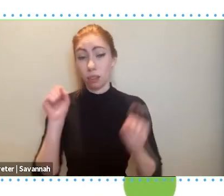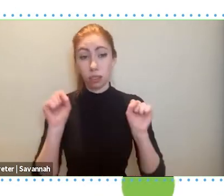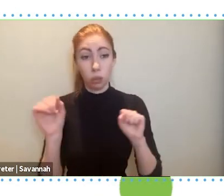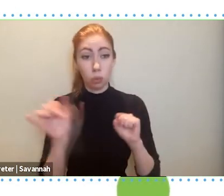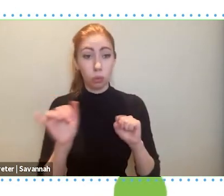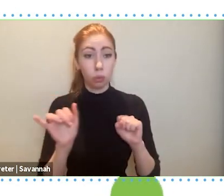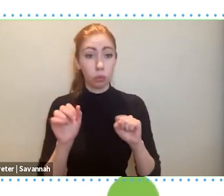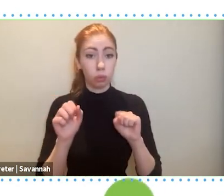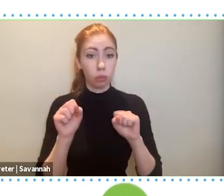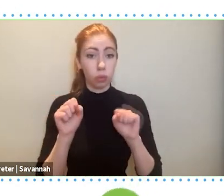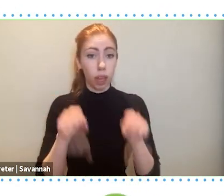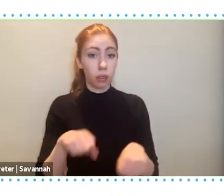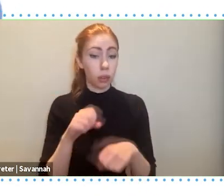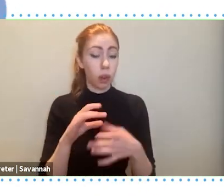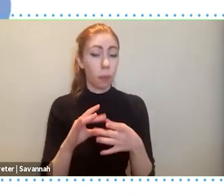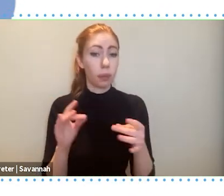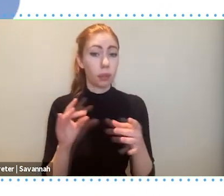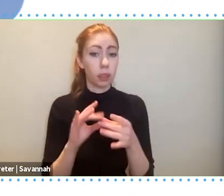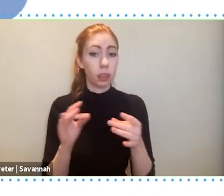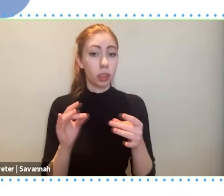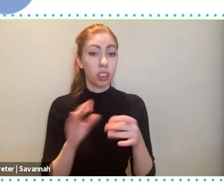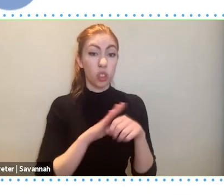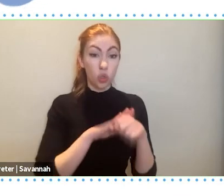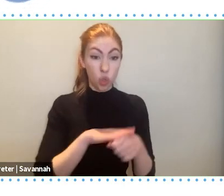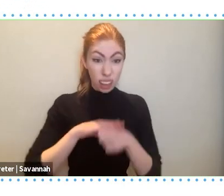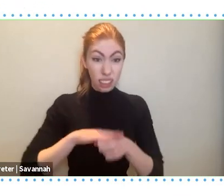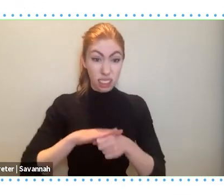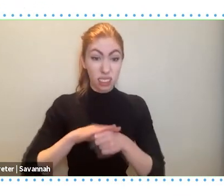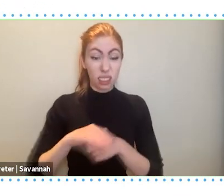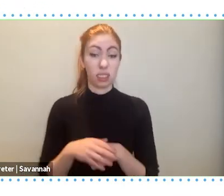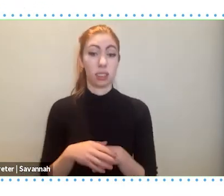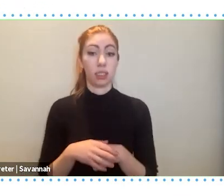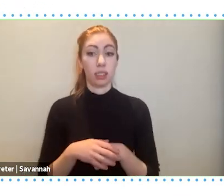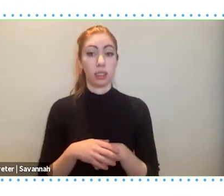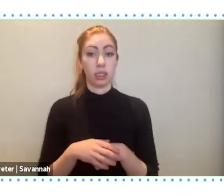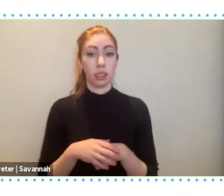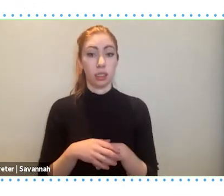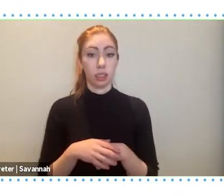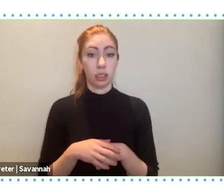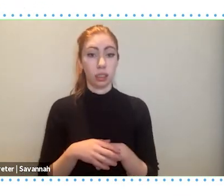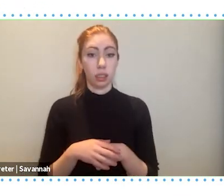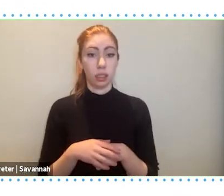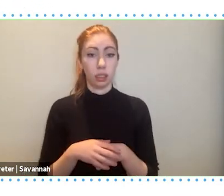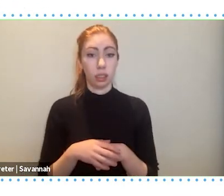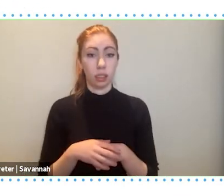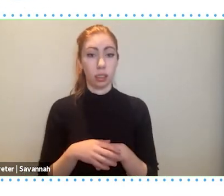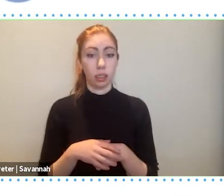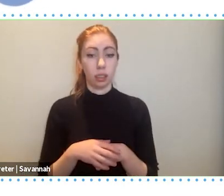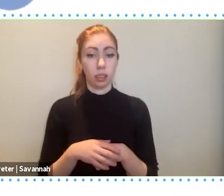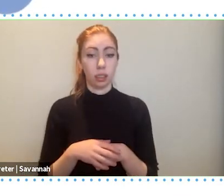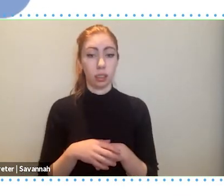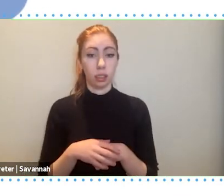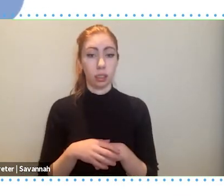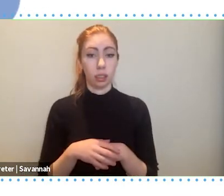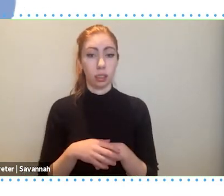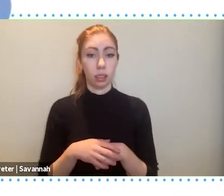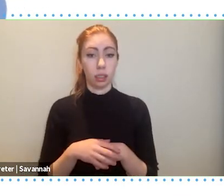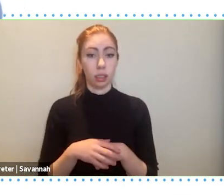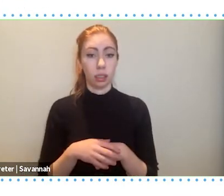to micro-target or target things and create additional pressures